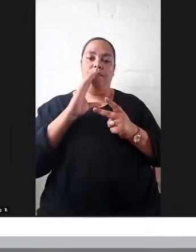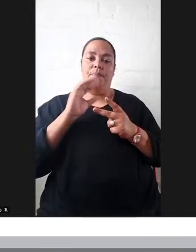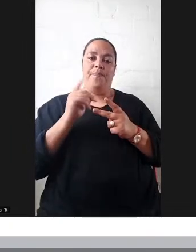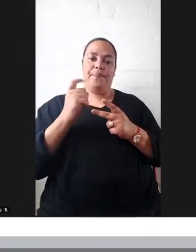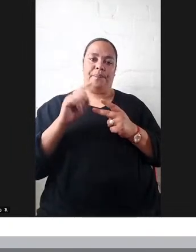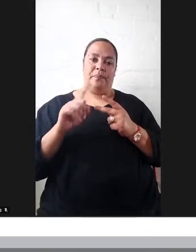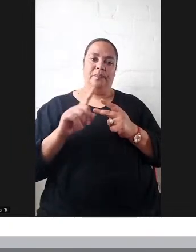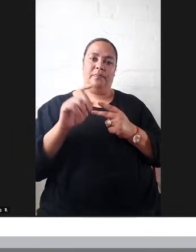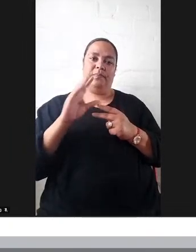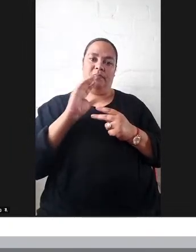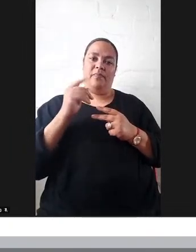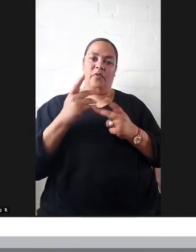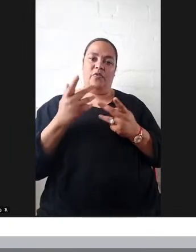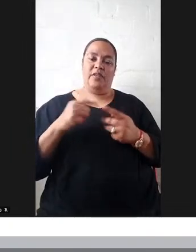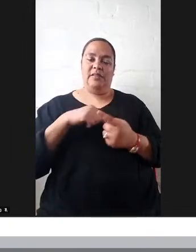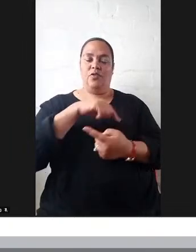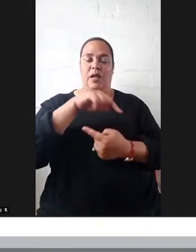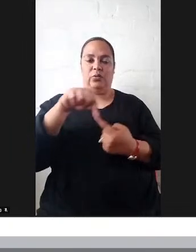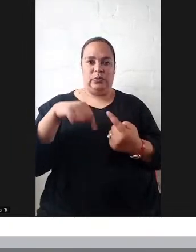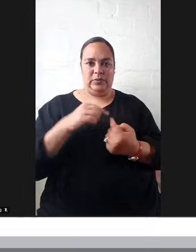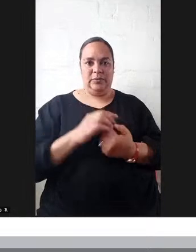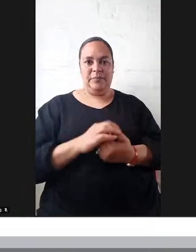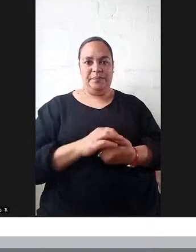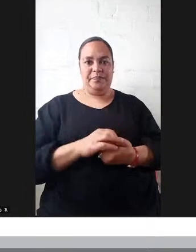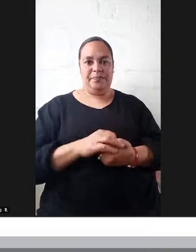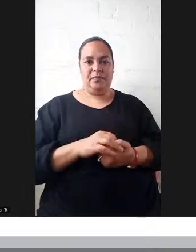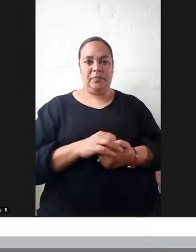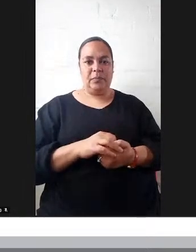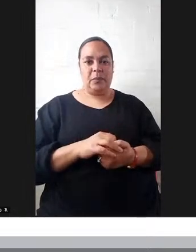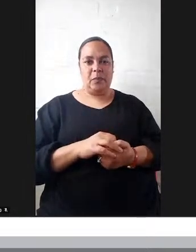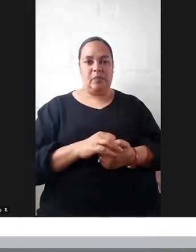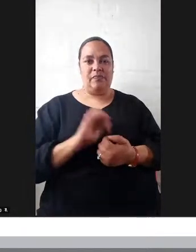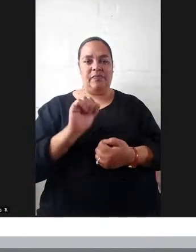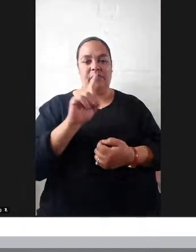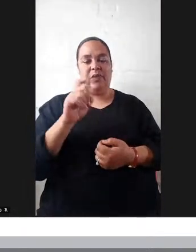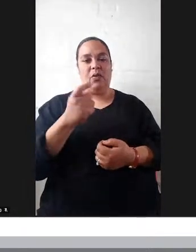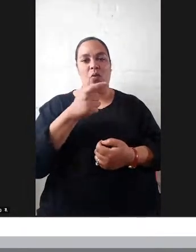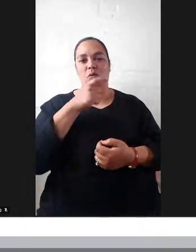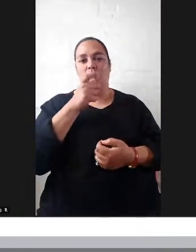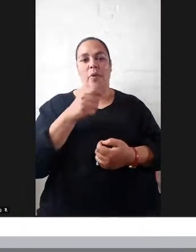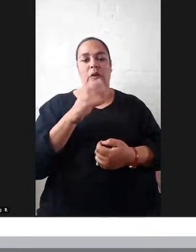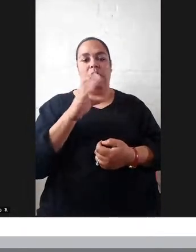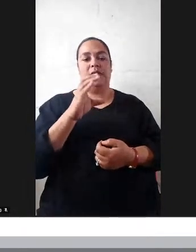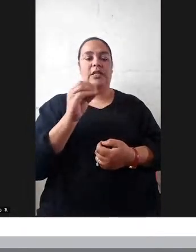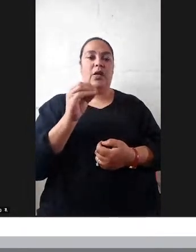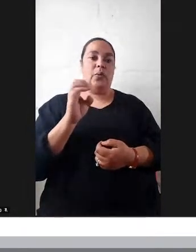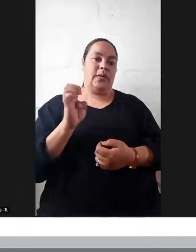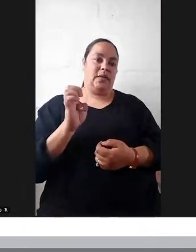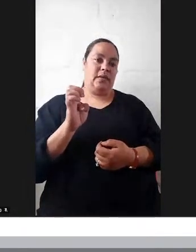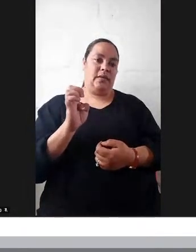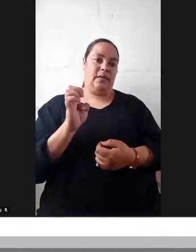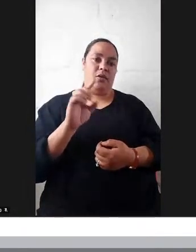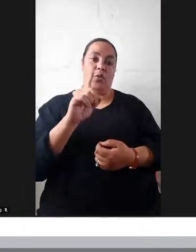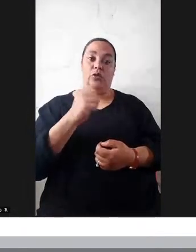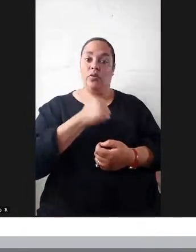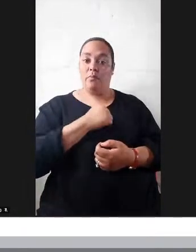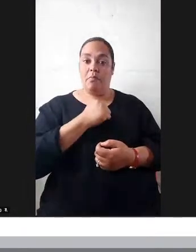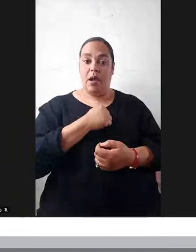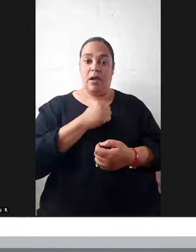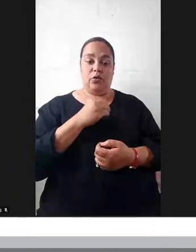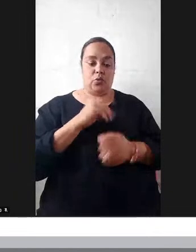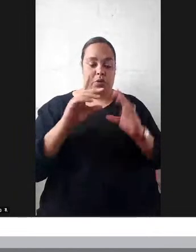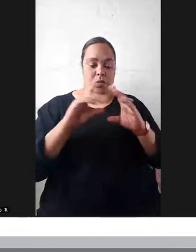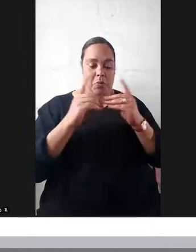this round. To your question or your comment on COE, my question to the department